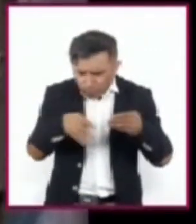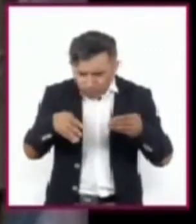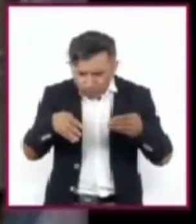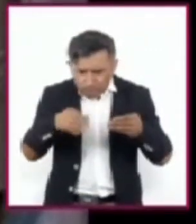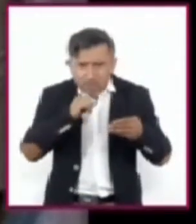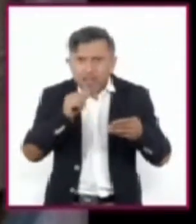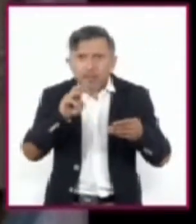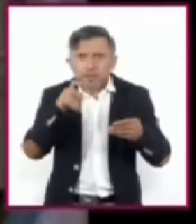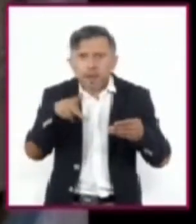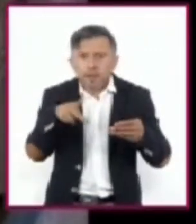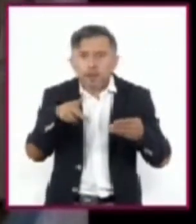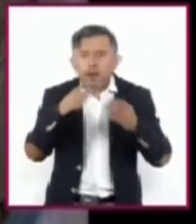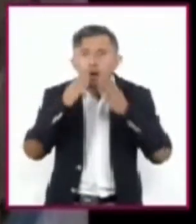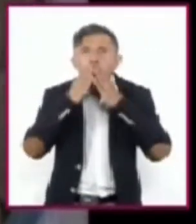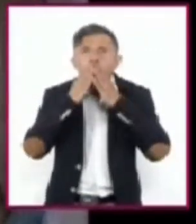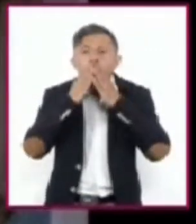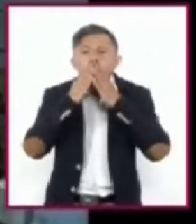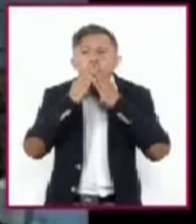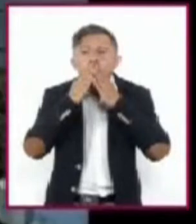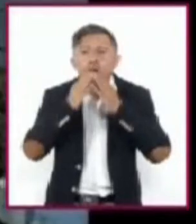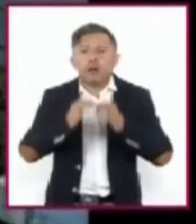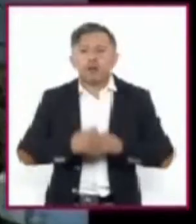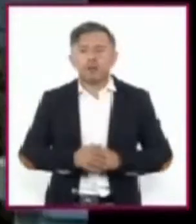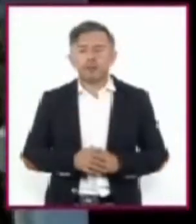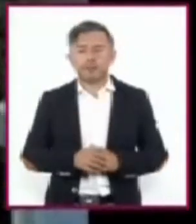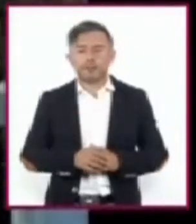mistake here. Oh.